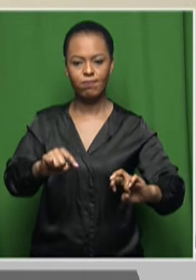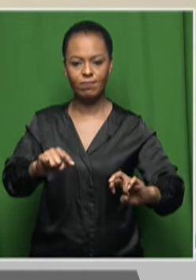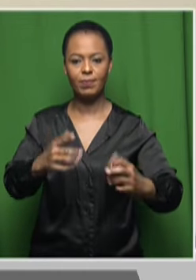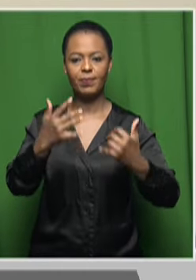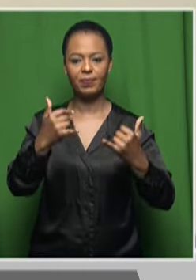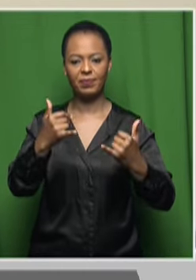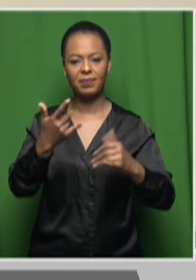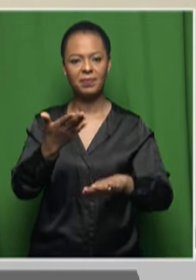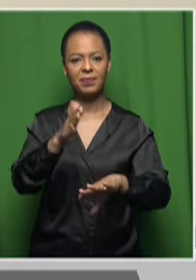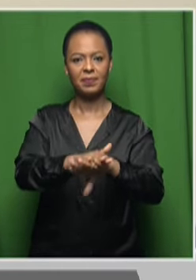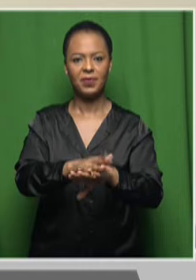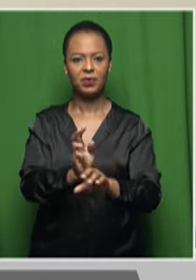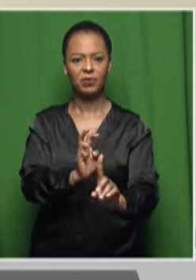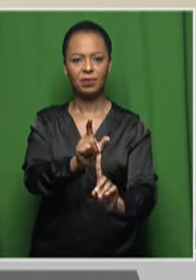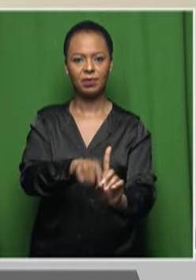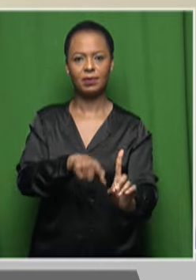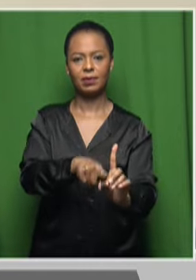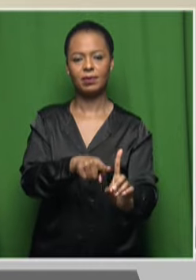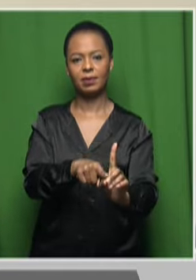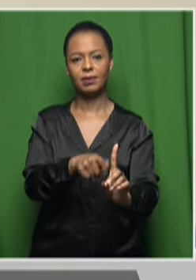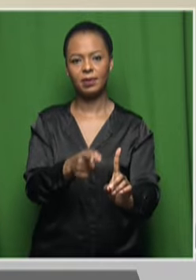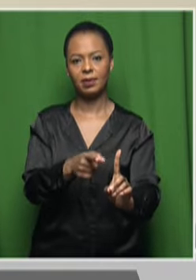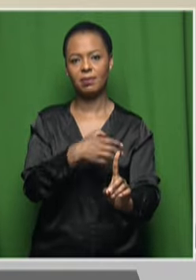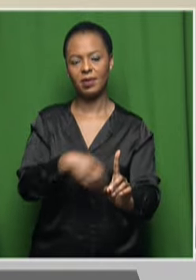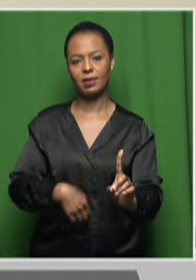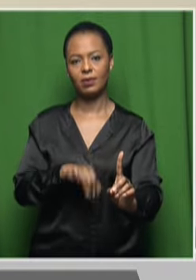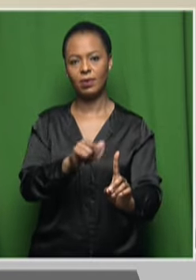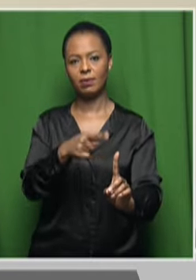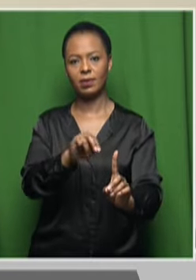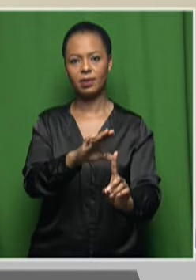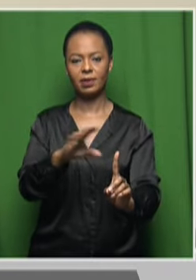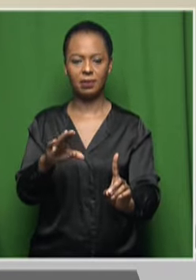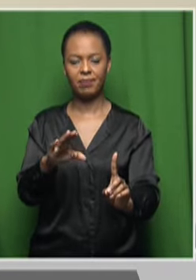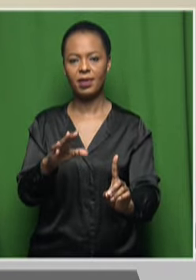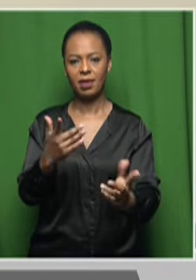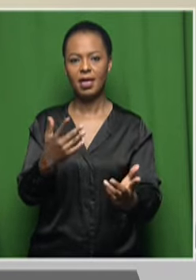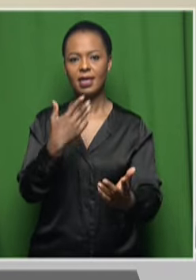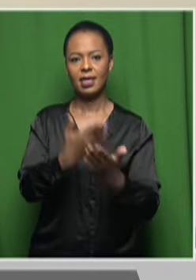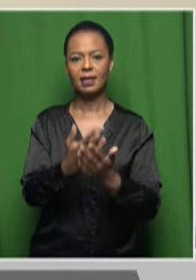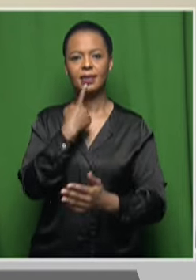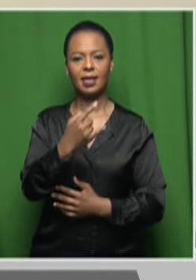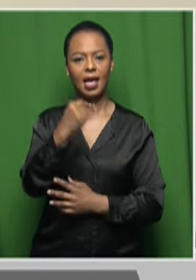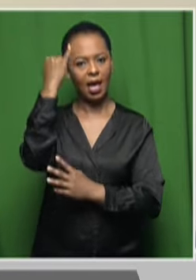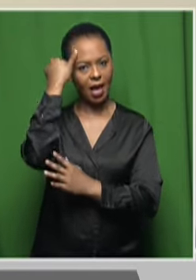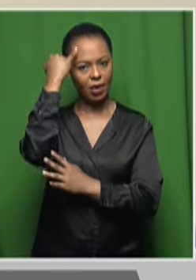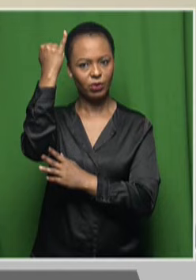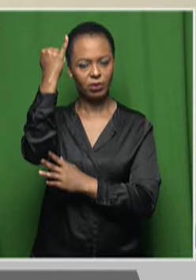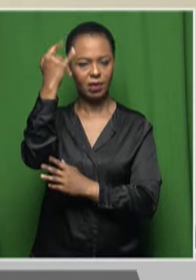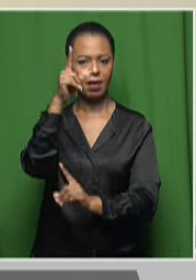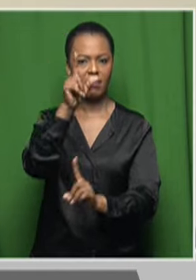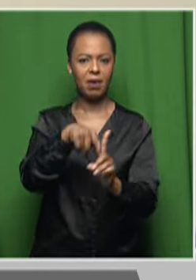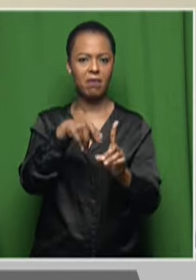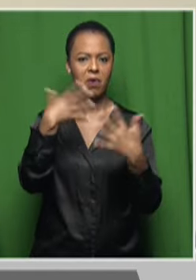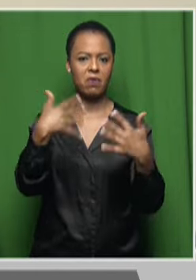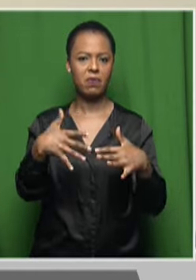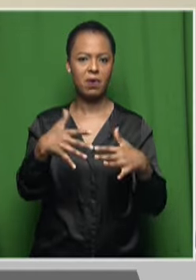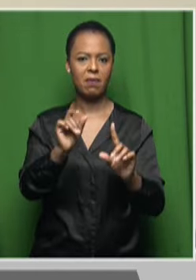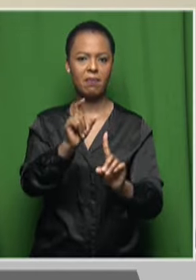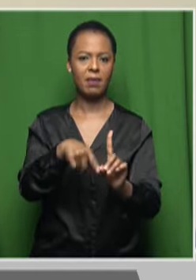the death of the PAC founding president. And I suppose one can call him the ideological North Star,